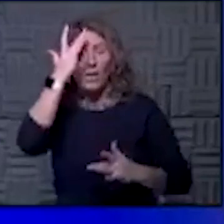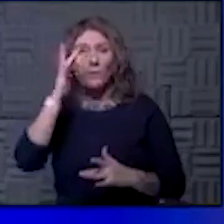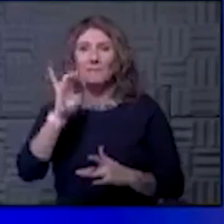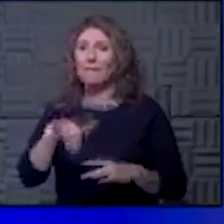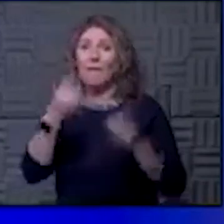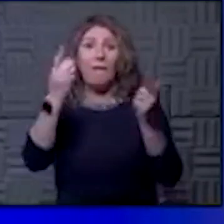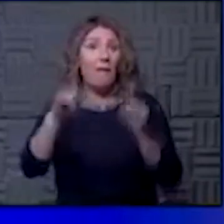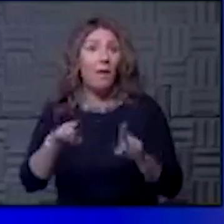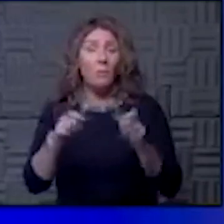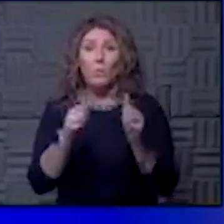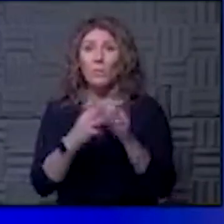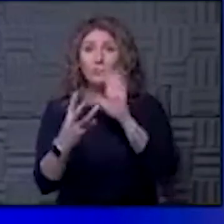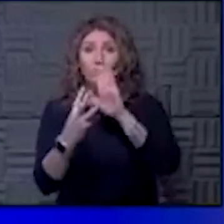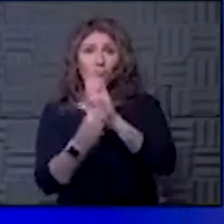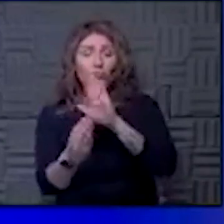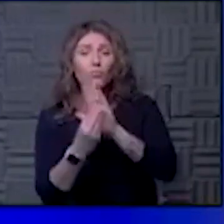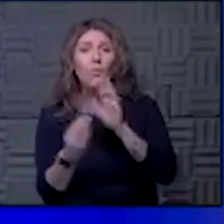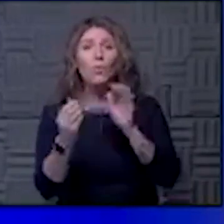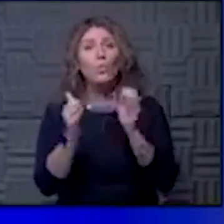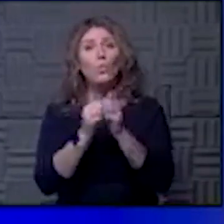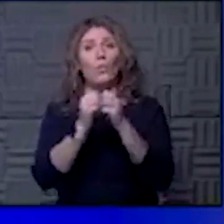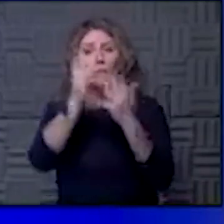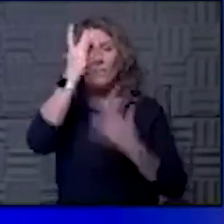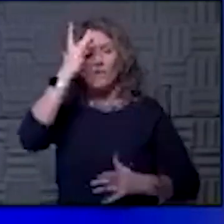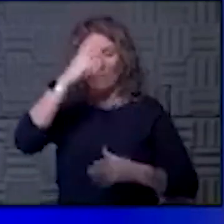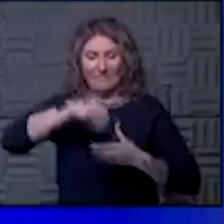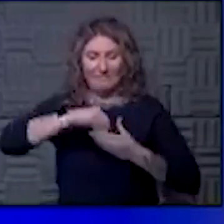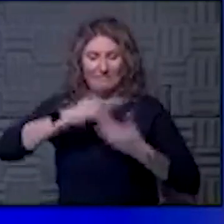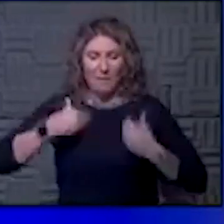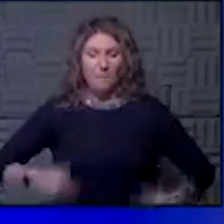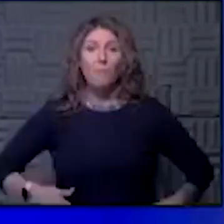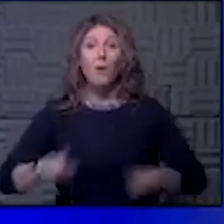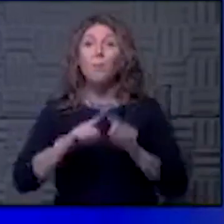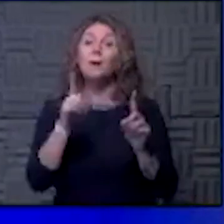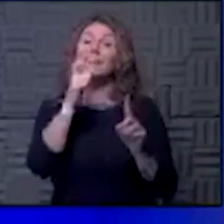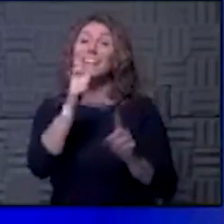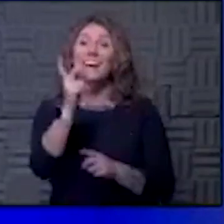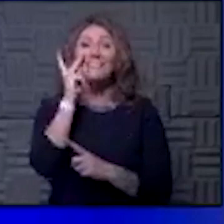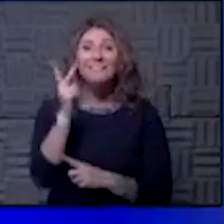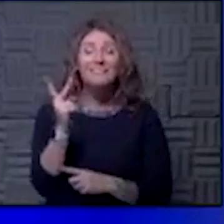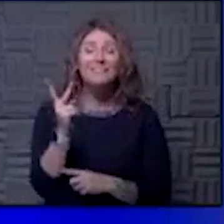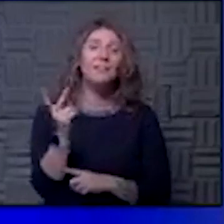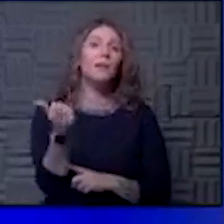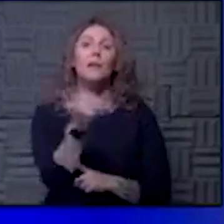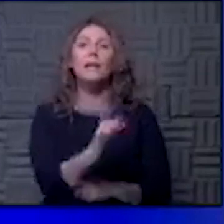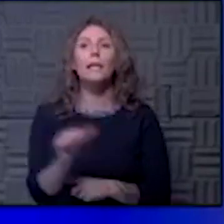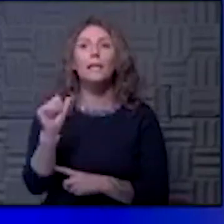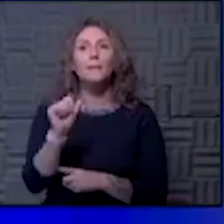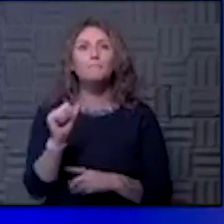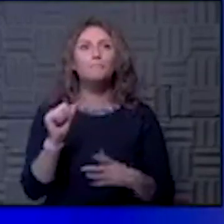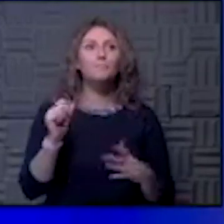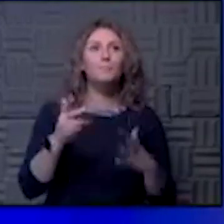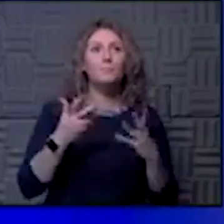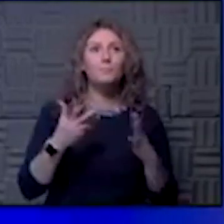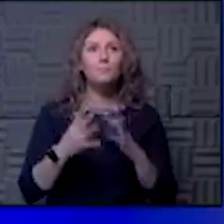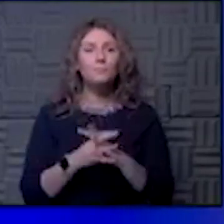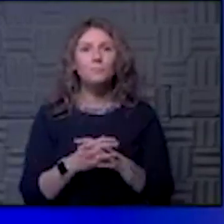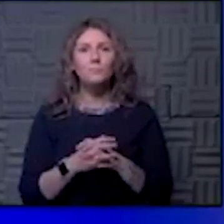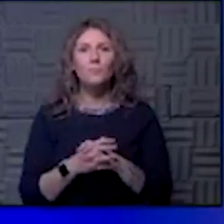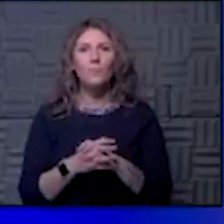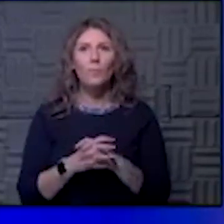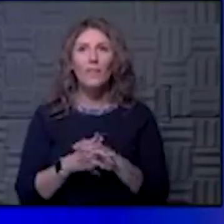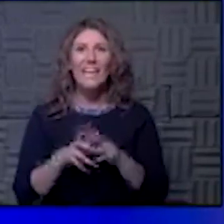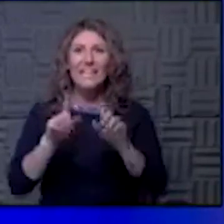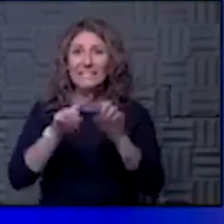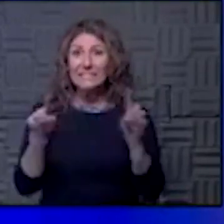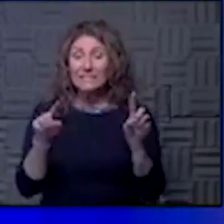what happens in the replication of the virus in the body. But what we haven't seen is that there hasn't been any